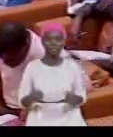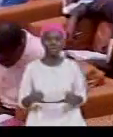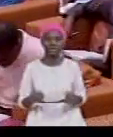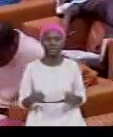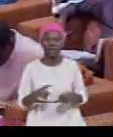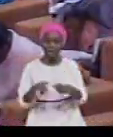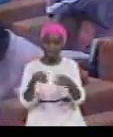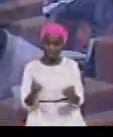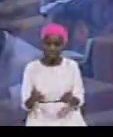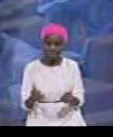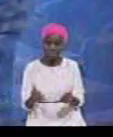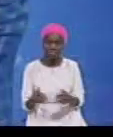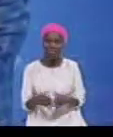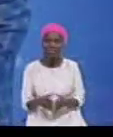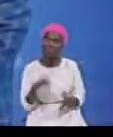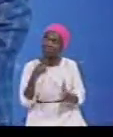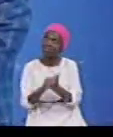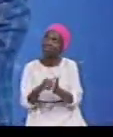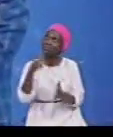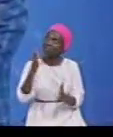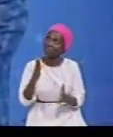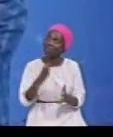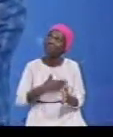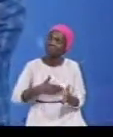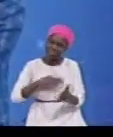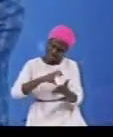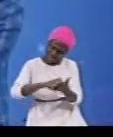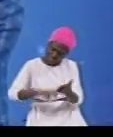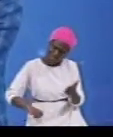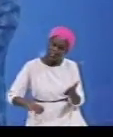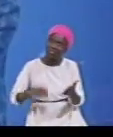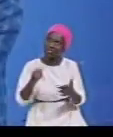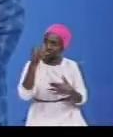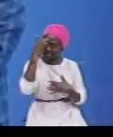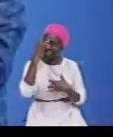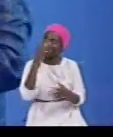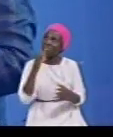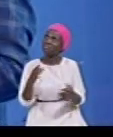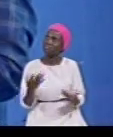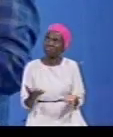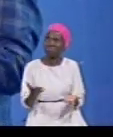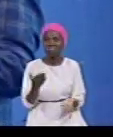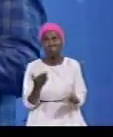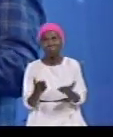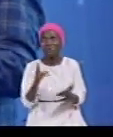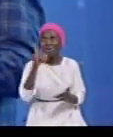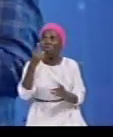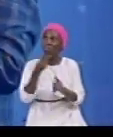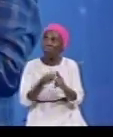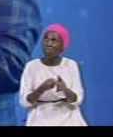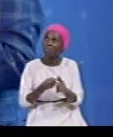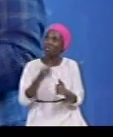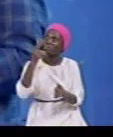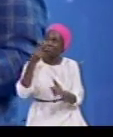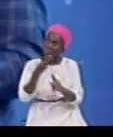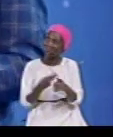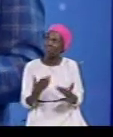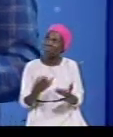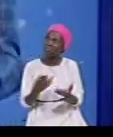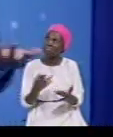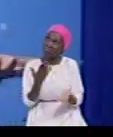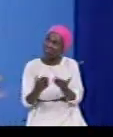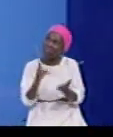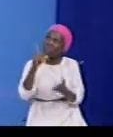the sickness. Even if it's 1 month, 2 months, even if it's 1 year, you give me chance to